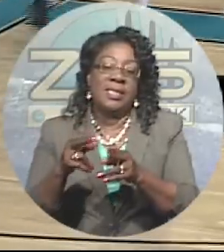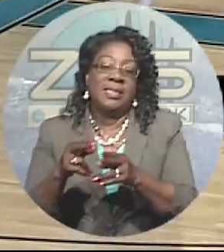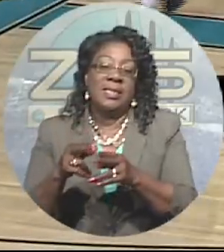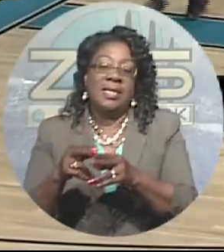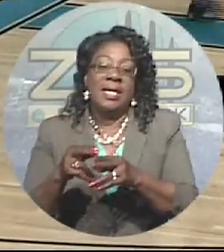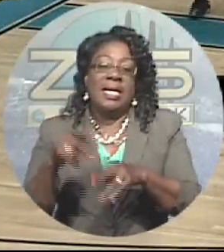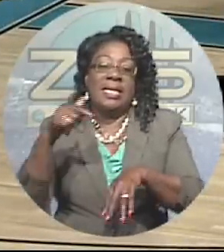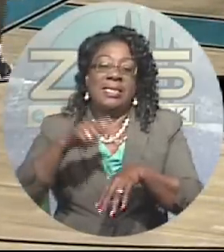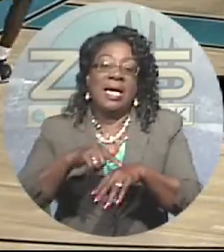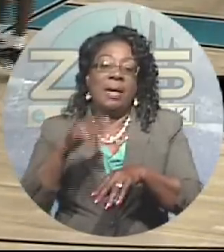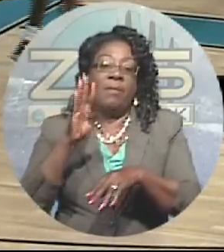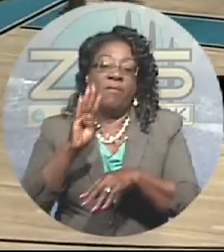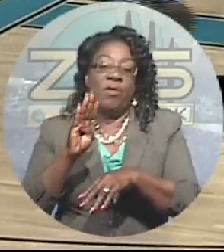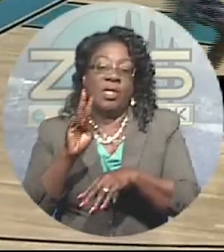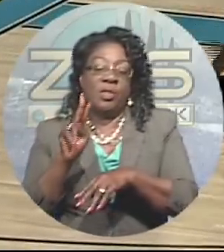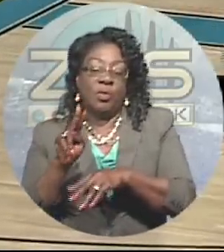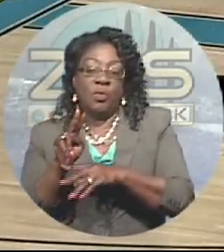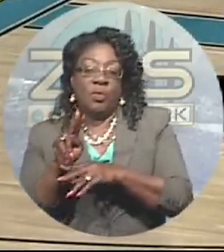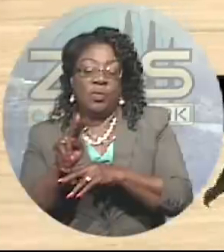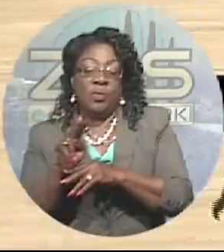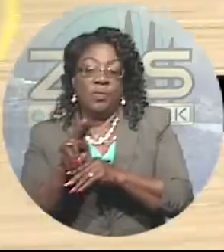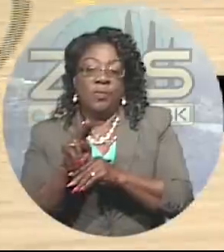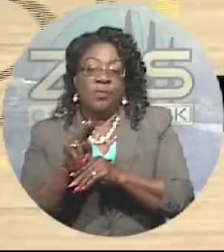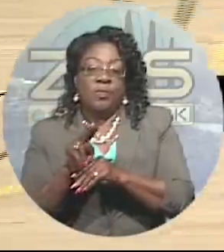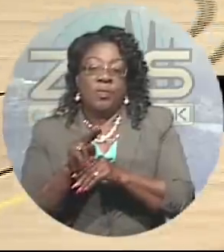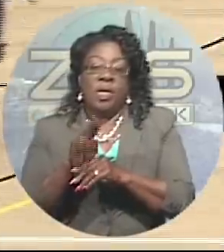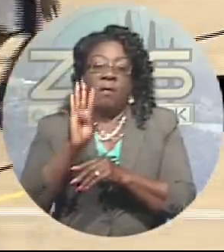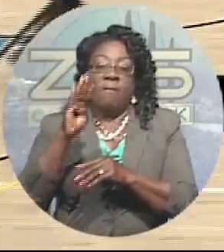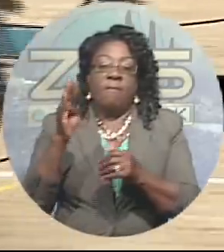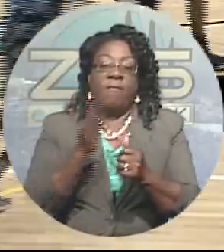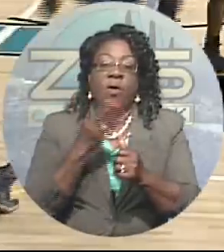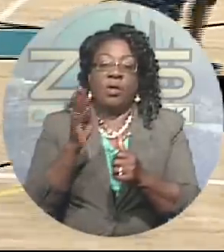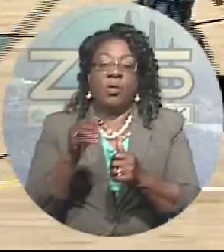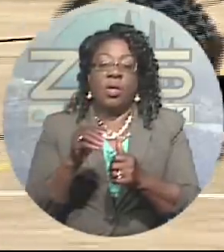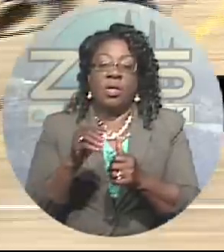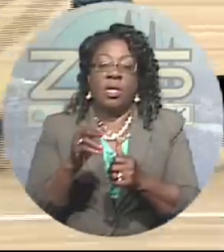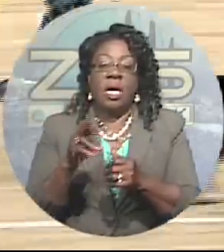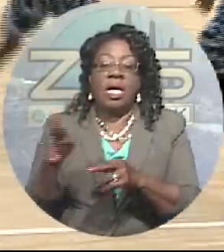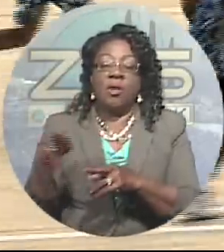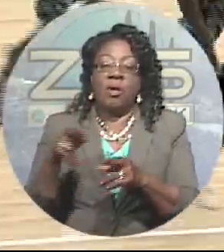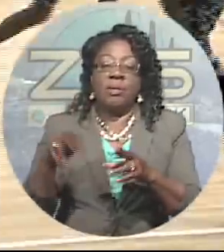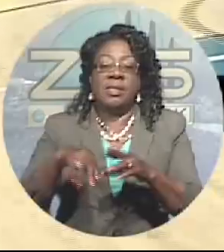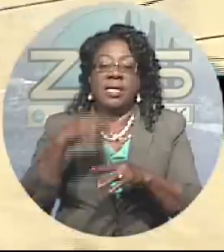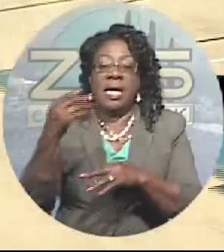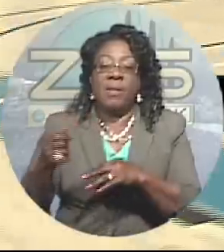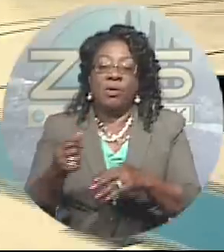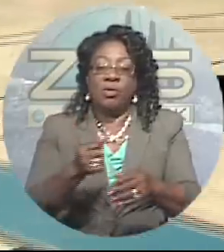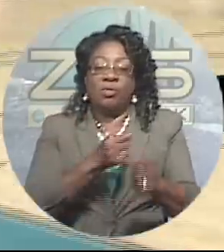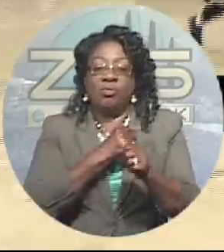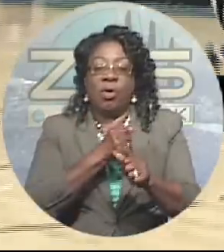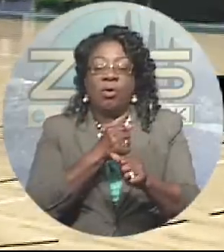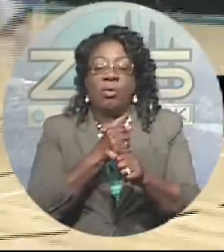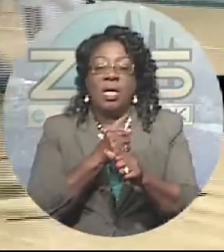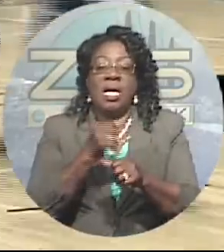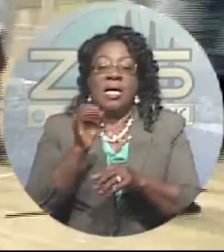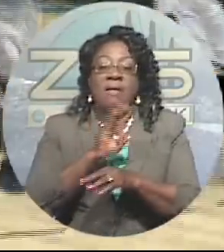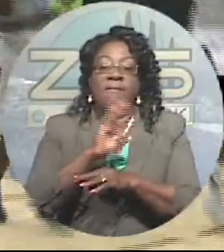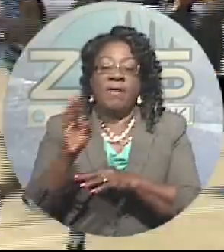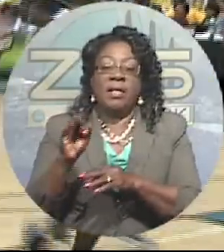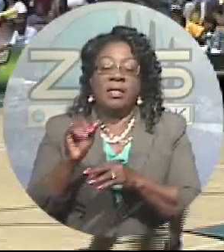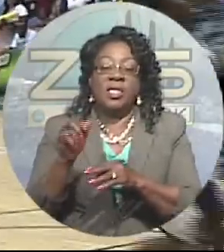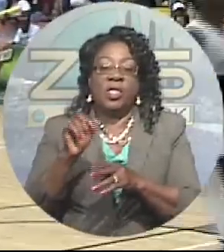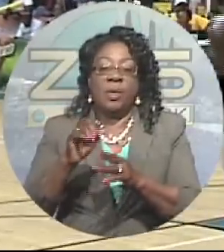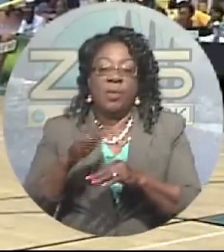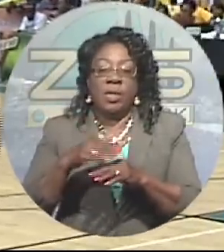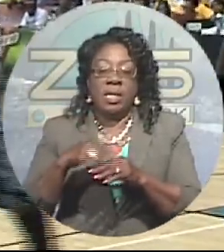at 42 heading into the final frame. Fourth quarter and the Rattlers come out cold as ice. Falcons jump on them to the